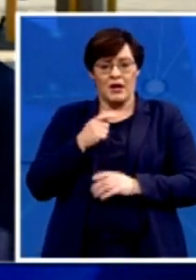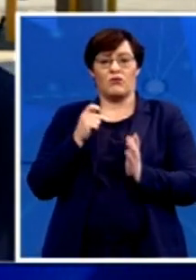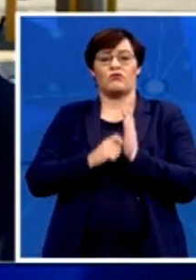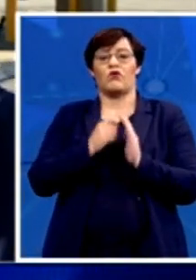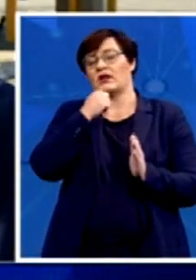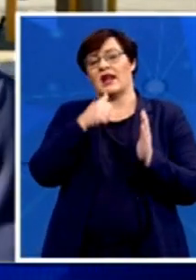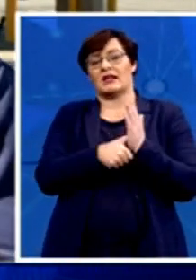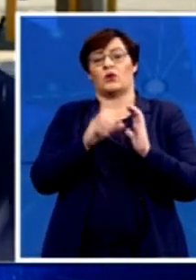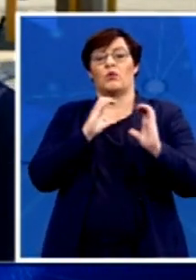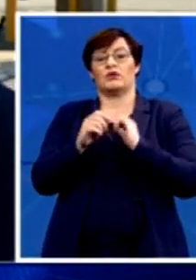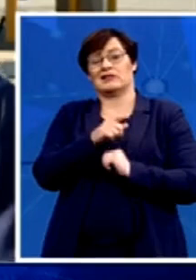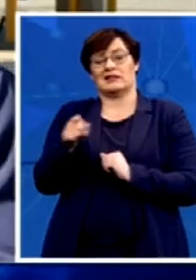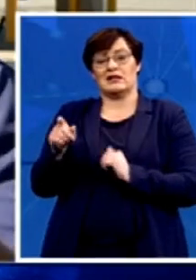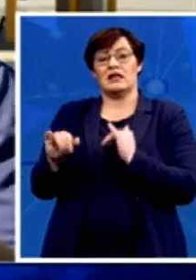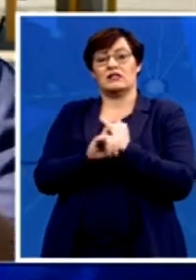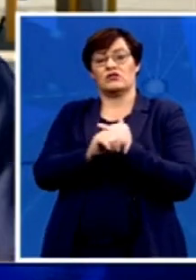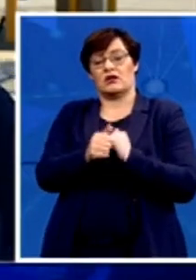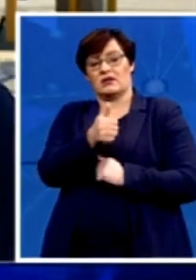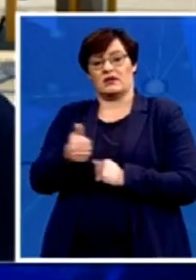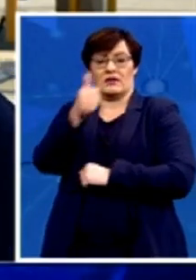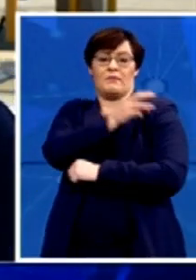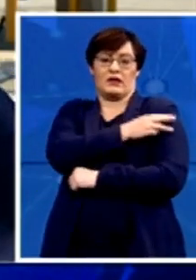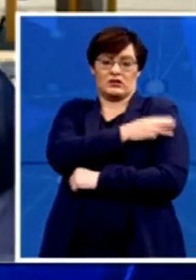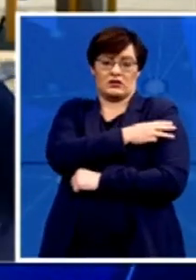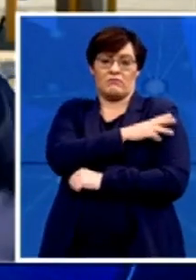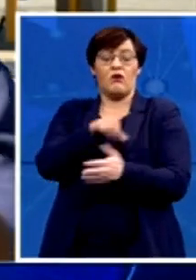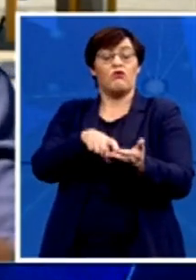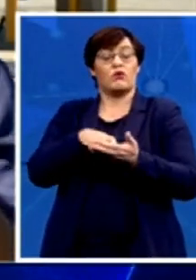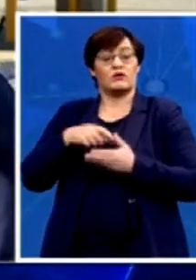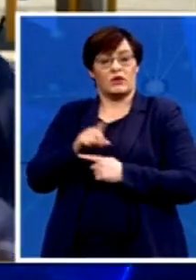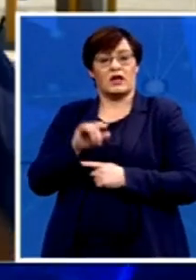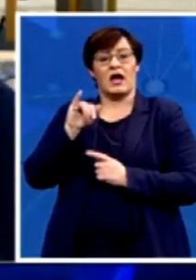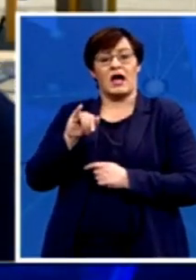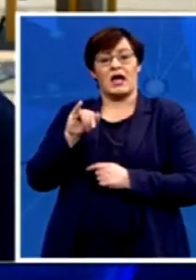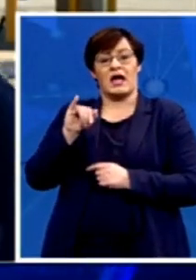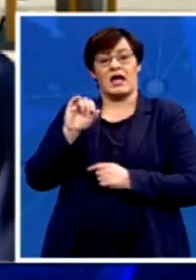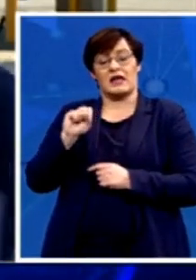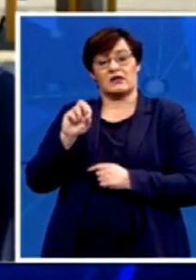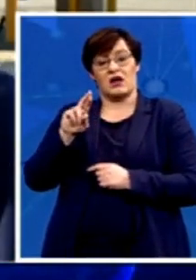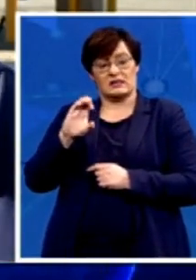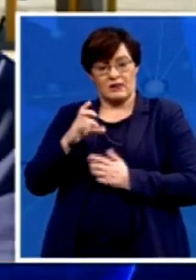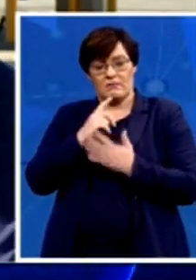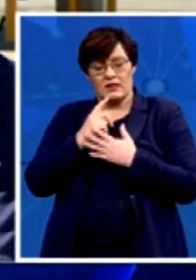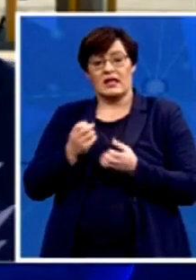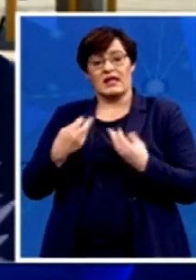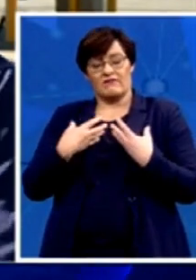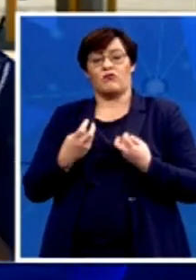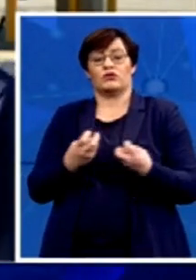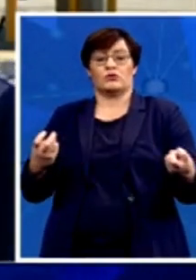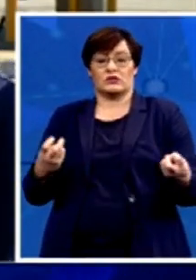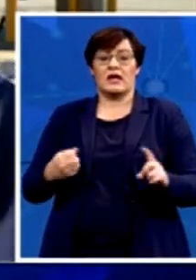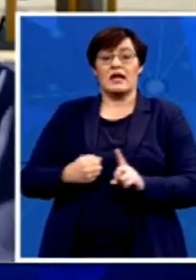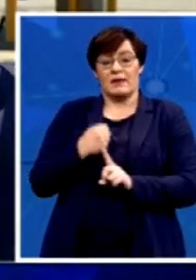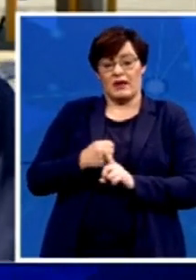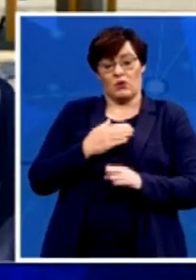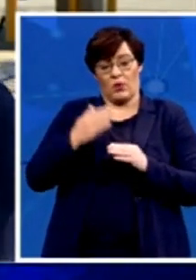head, the manager, to request that the ISRC be given resources to be able to run a campaign which should commence this weekend to get students to be